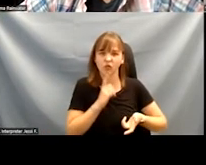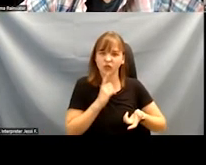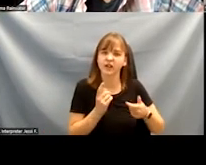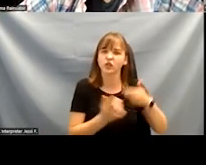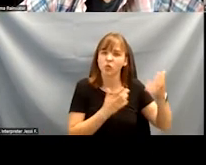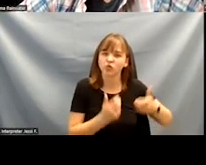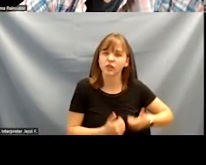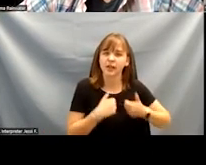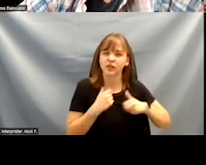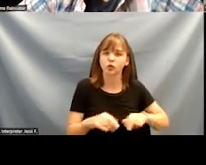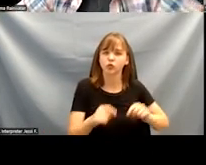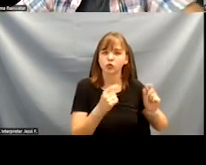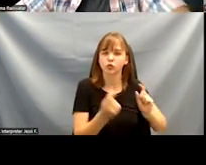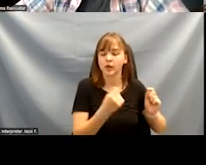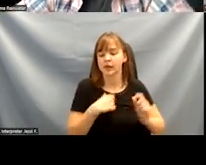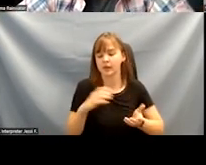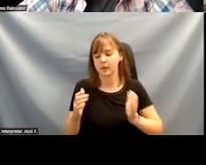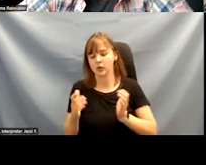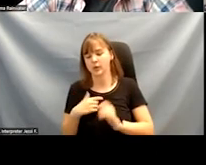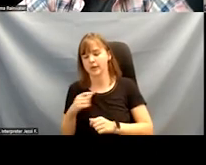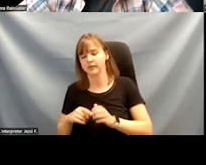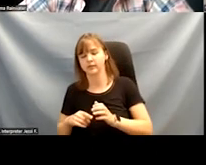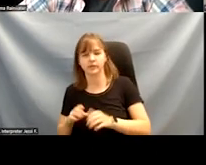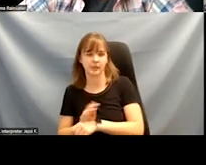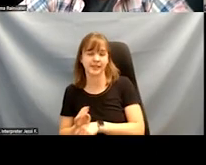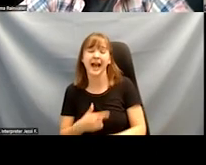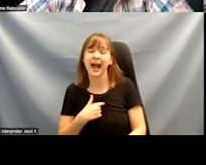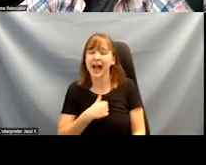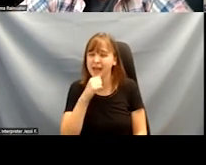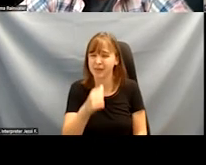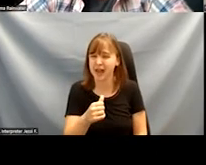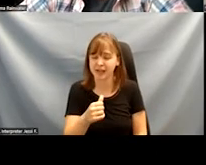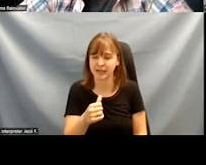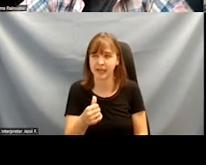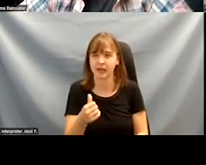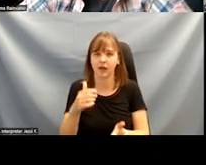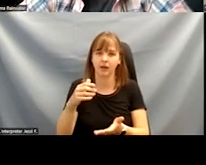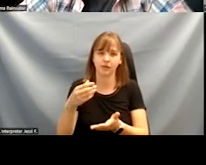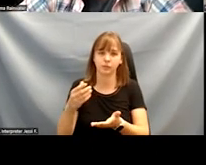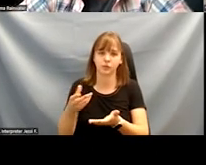I mean, I'm not a millionaire, so maybe I'm not the best person to say this, but I just believe that there has to be